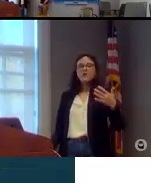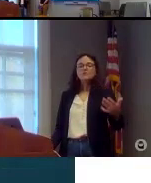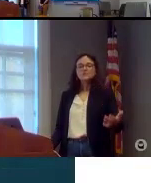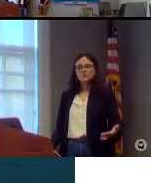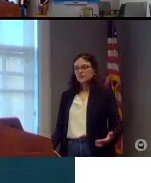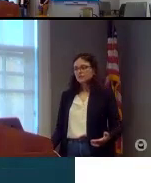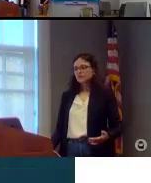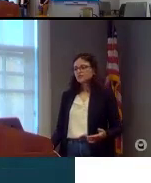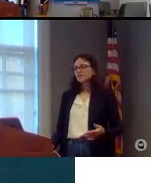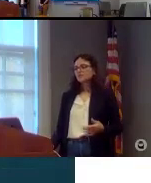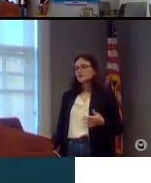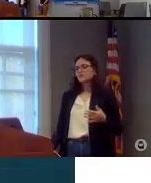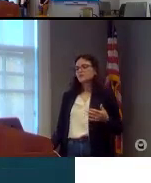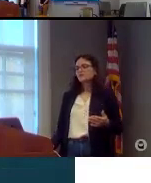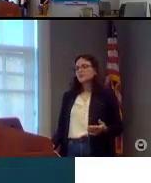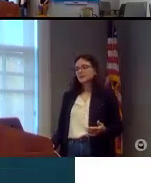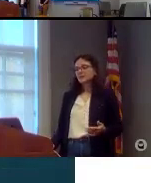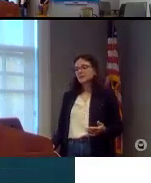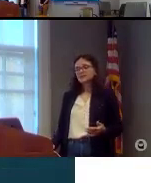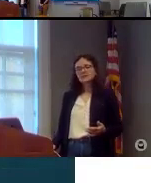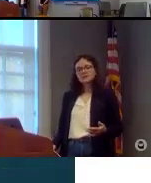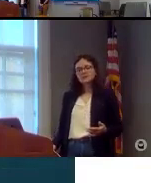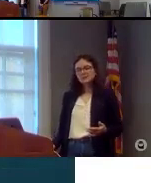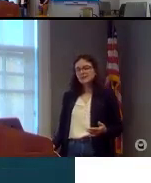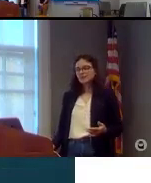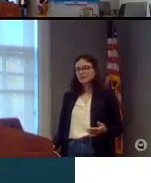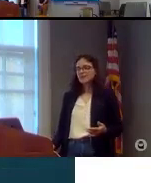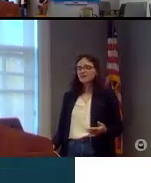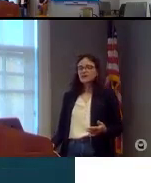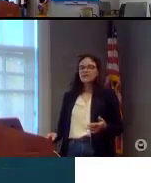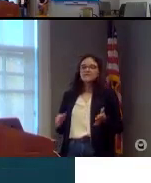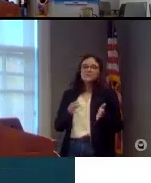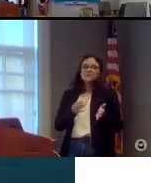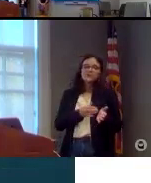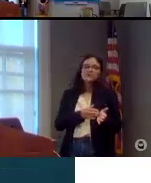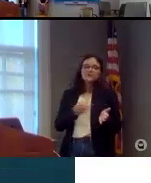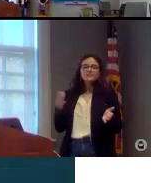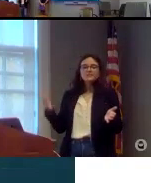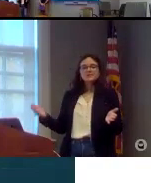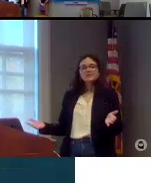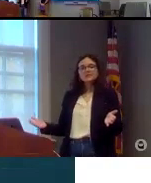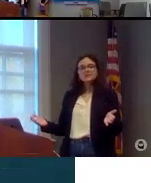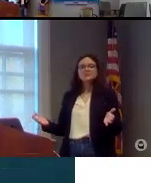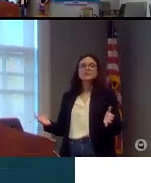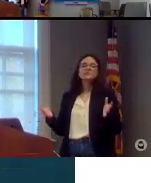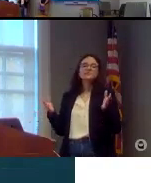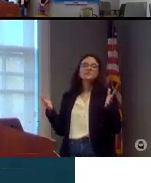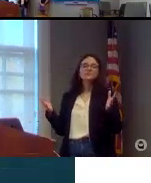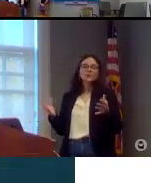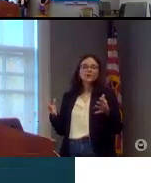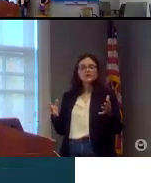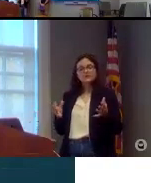then evolved in 2013, where the Islamic State began seizing territory in Syria. Then from 2014 to 2017,